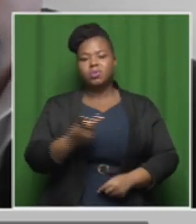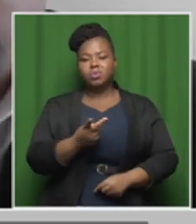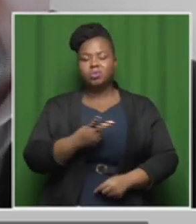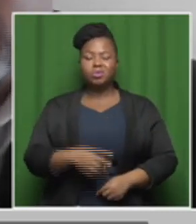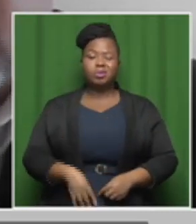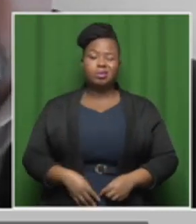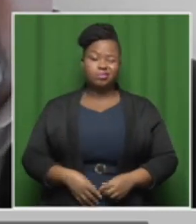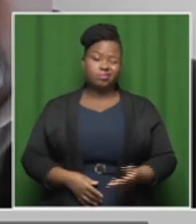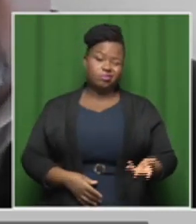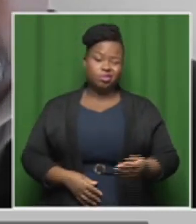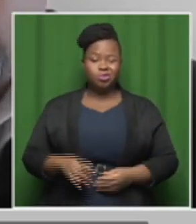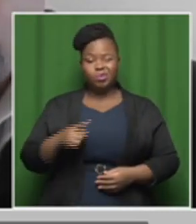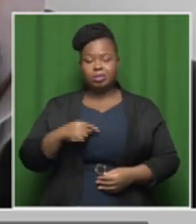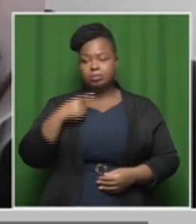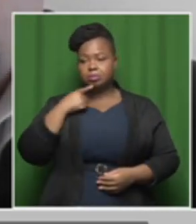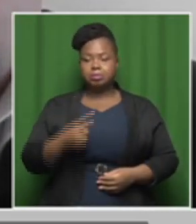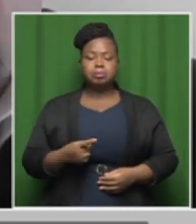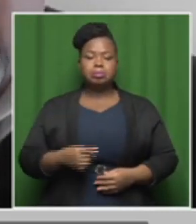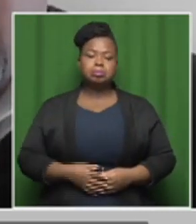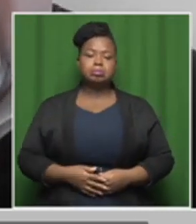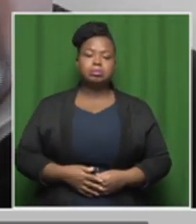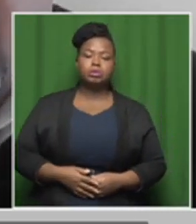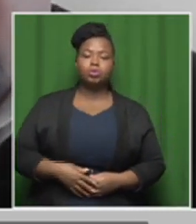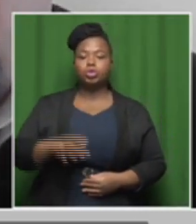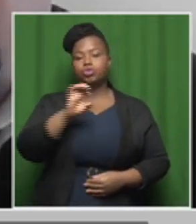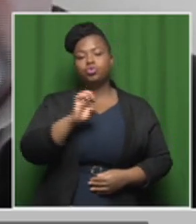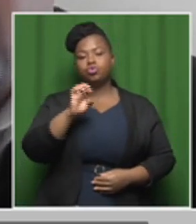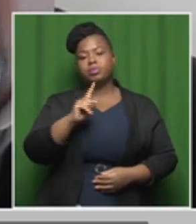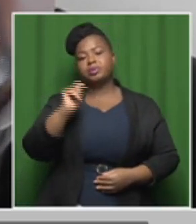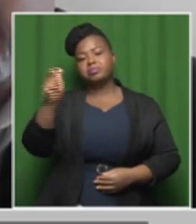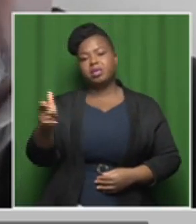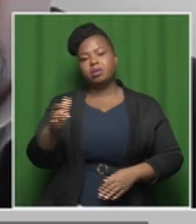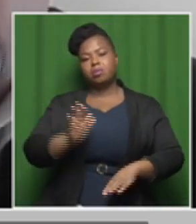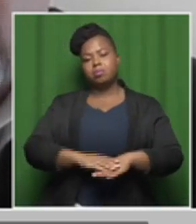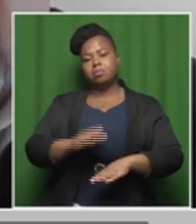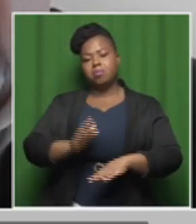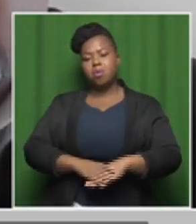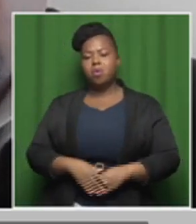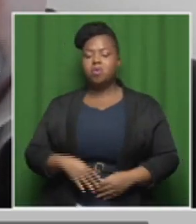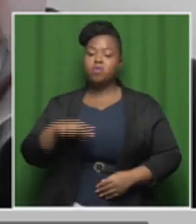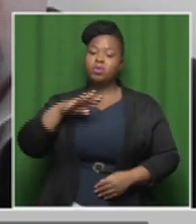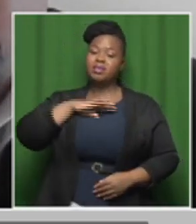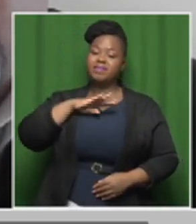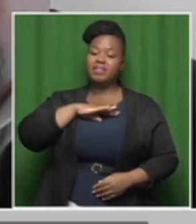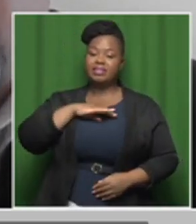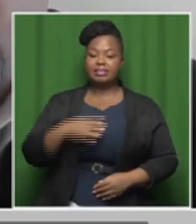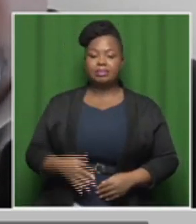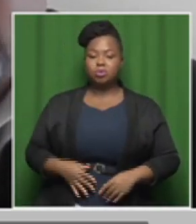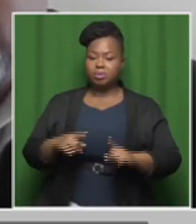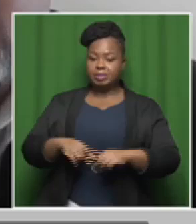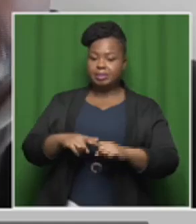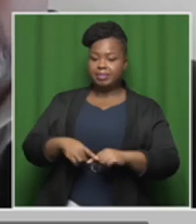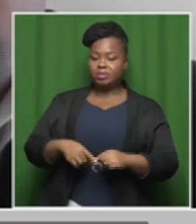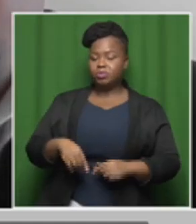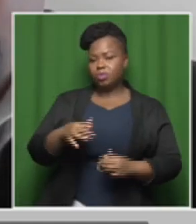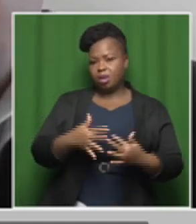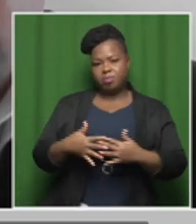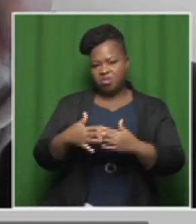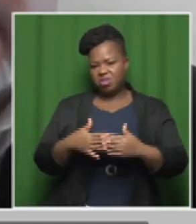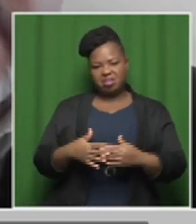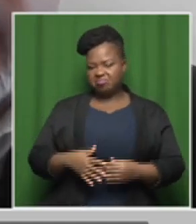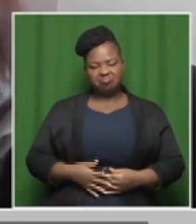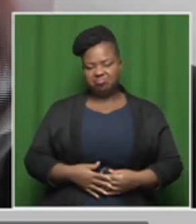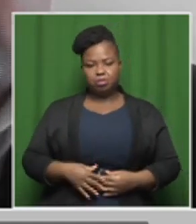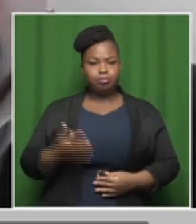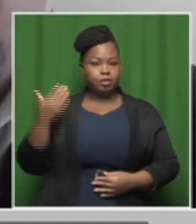defense, saying that they need to pay more for defense and not rely so heavily on the United States to defend them, as has